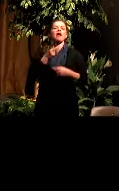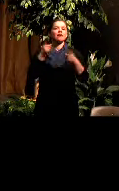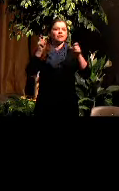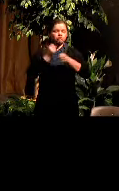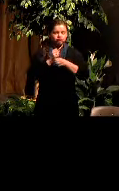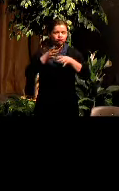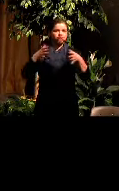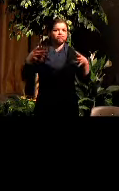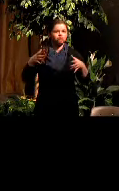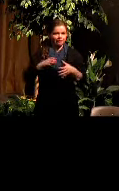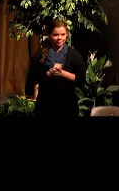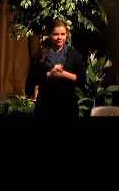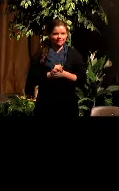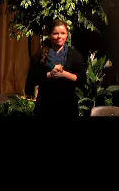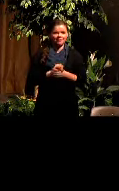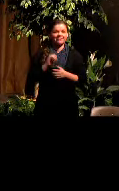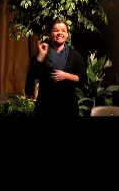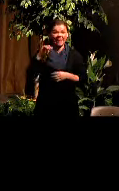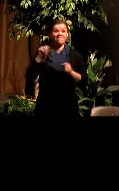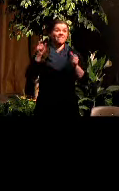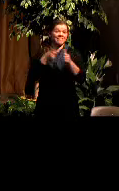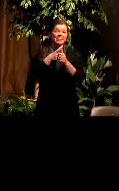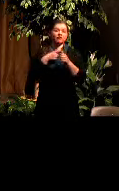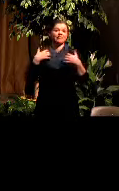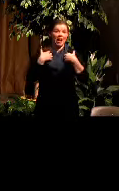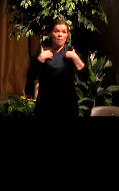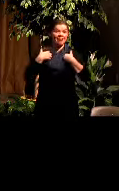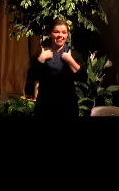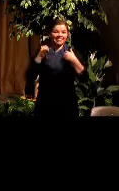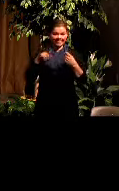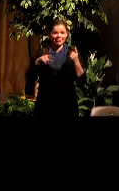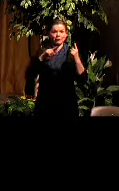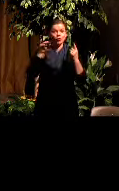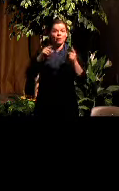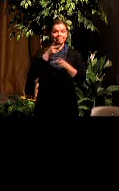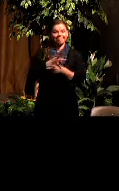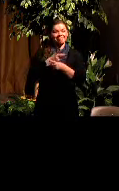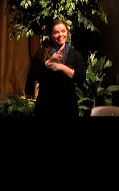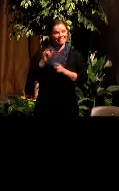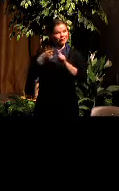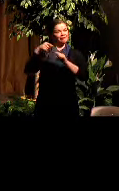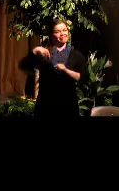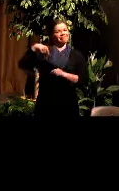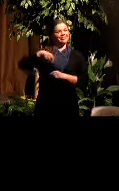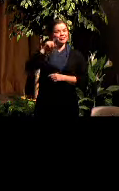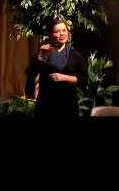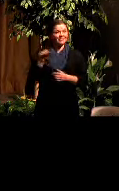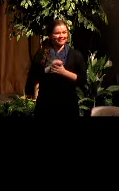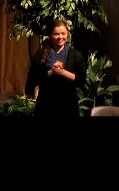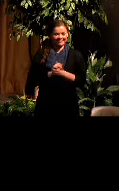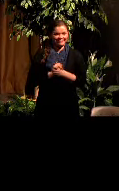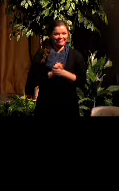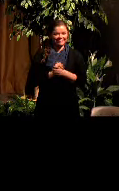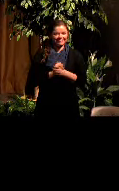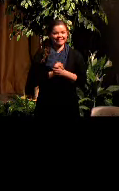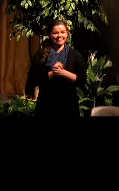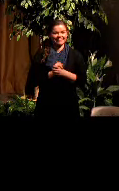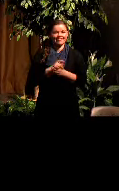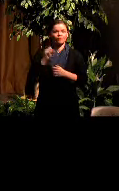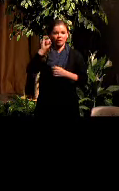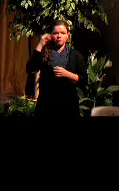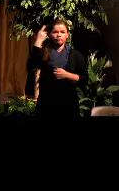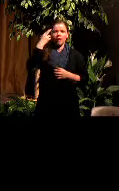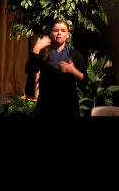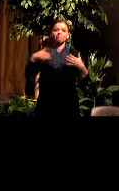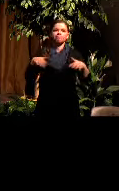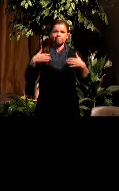zoo cared for, because there was a realization by the Smithsonian, by the secretary, by the Congress, that we were